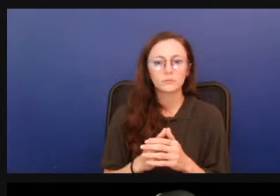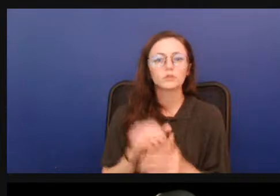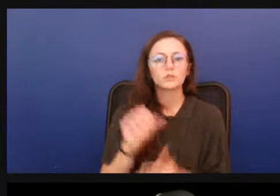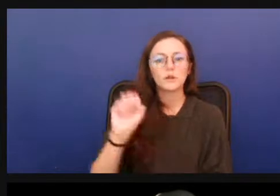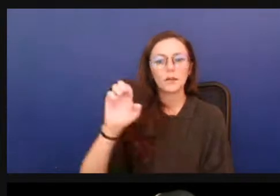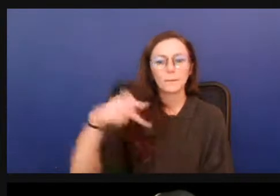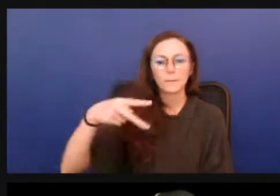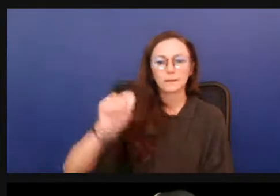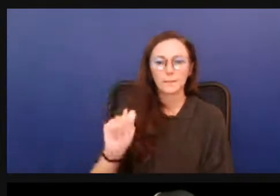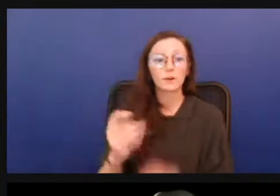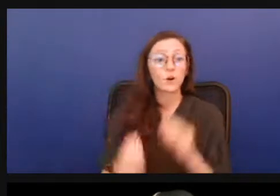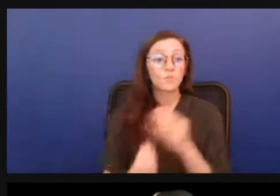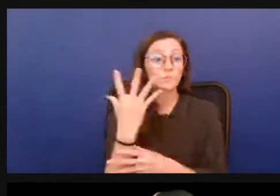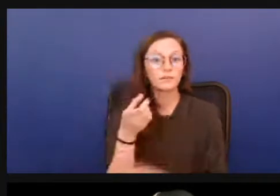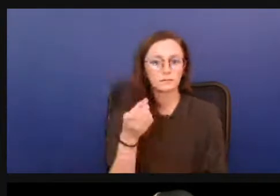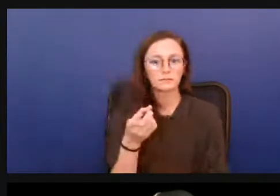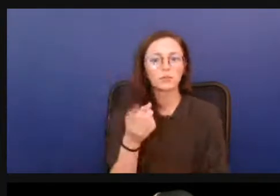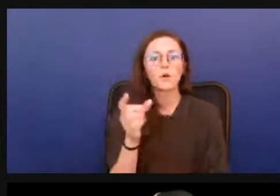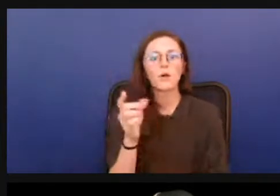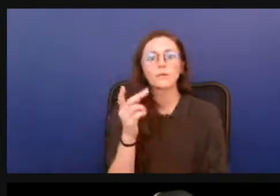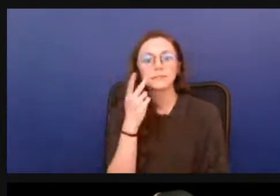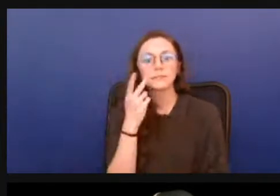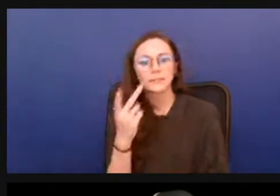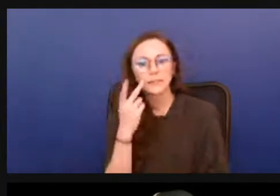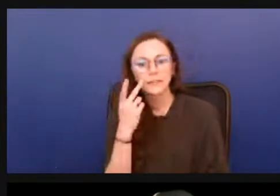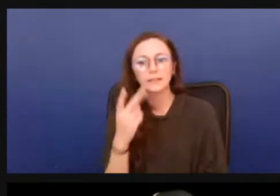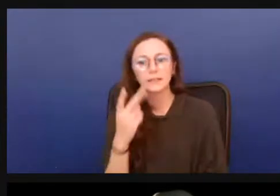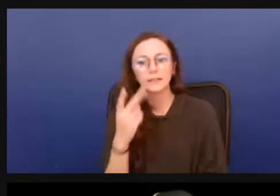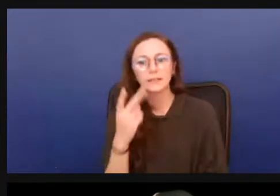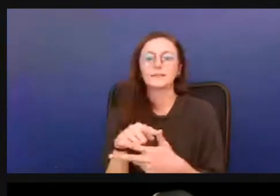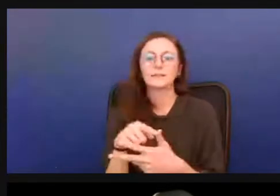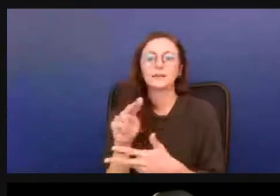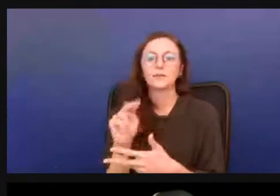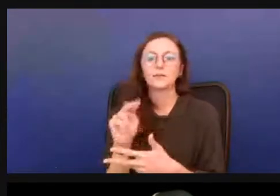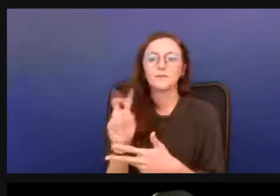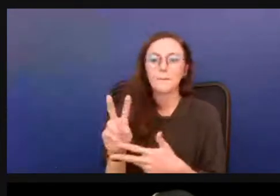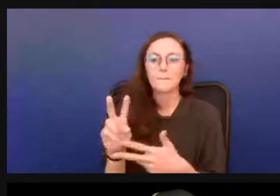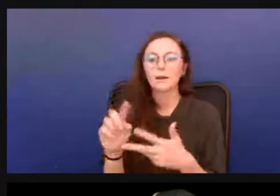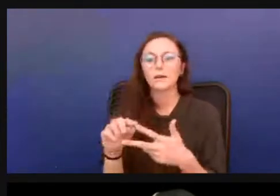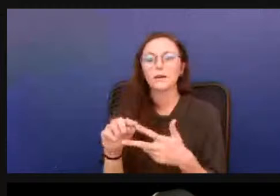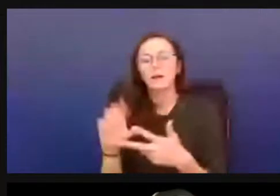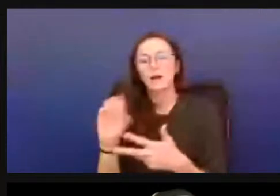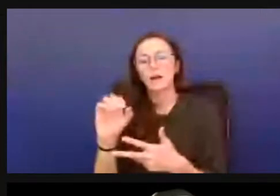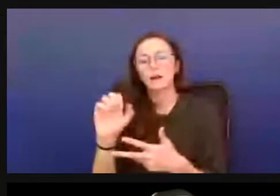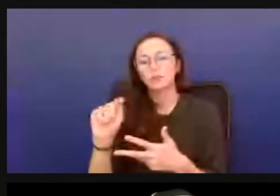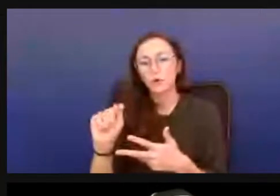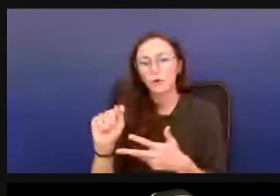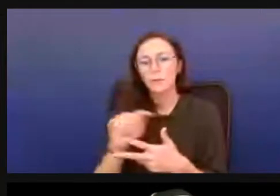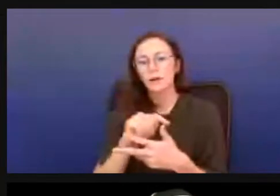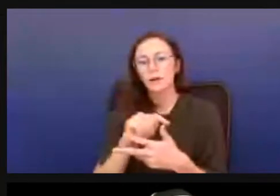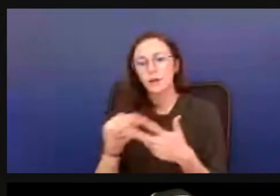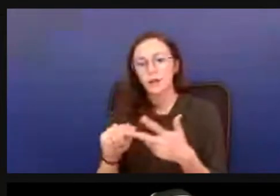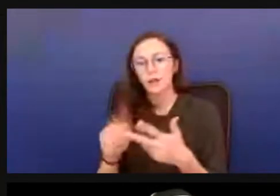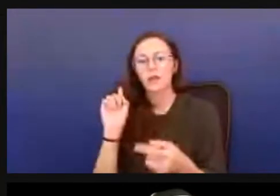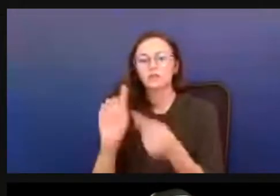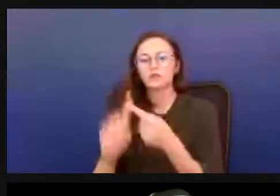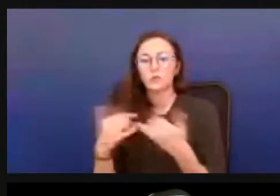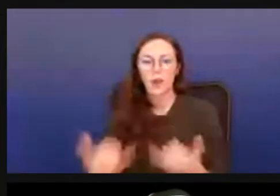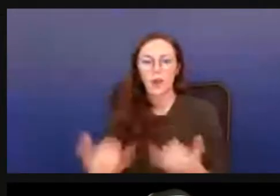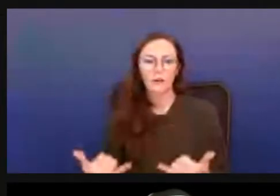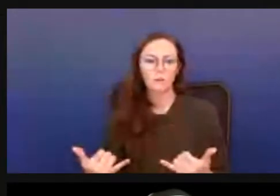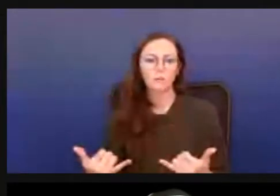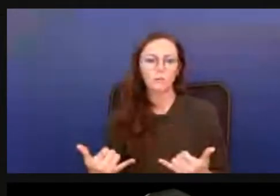October to now Southwest Rift era of injection here. And yeah, that was